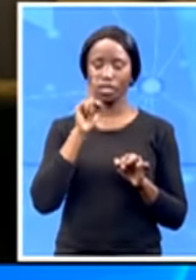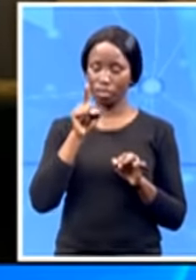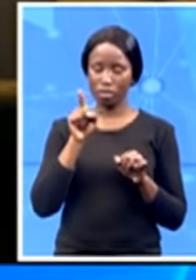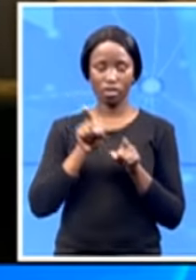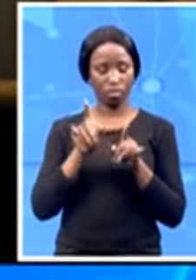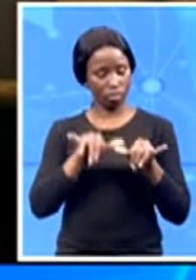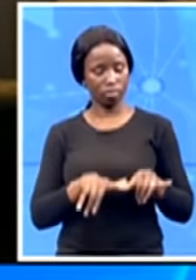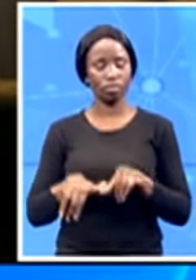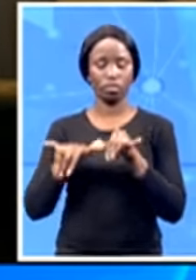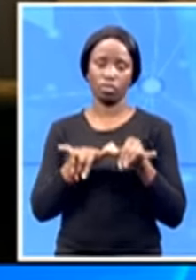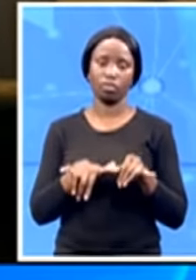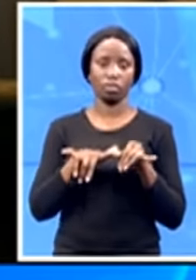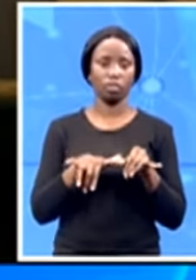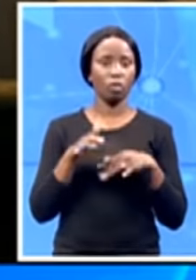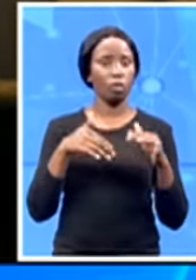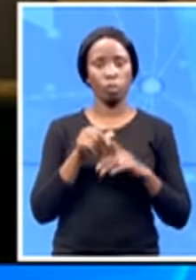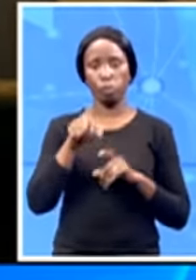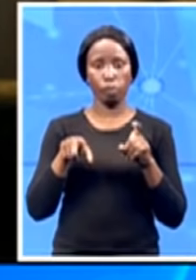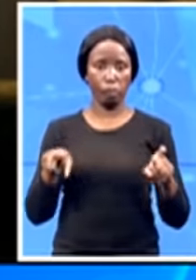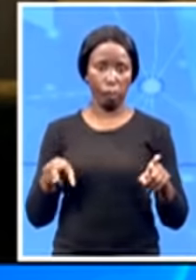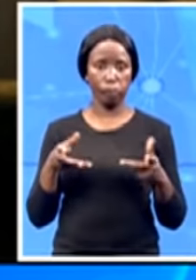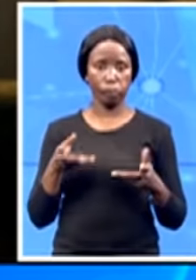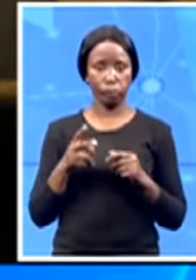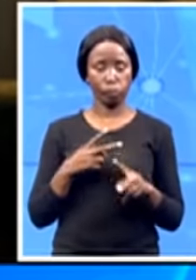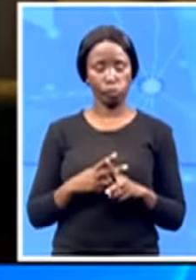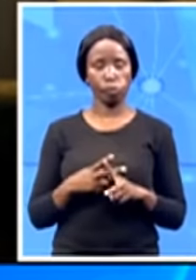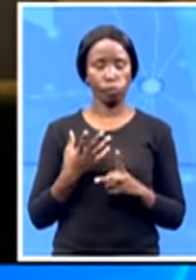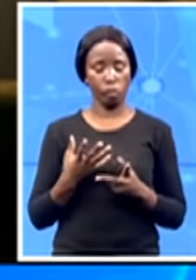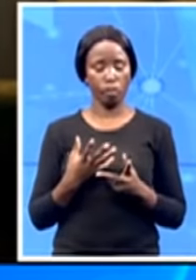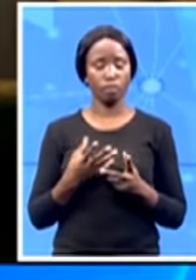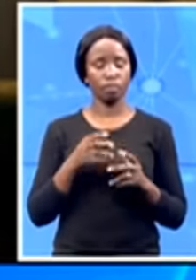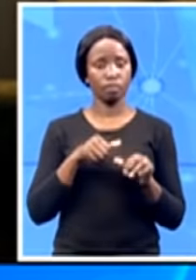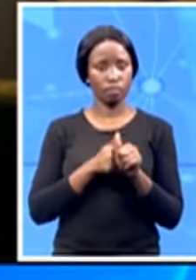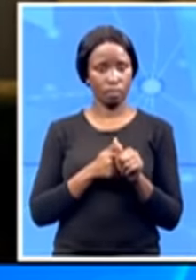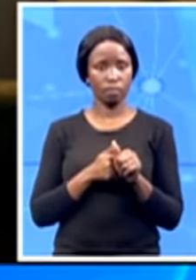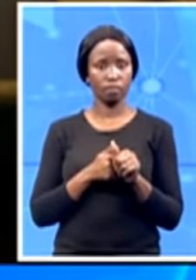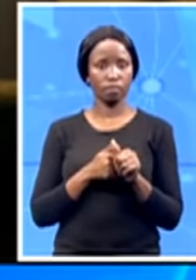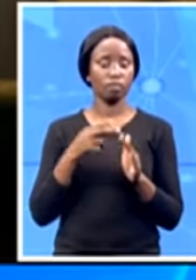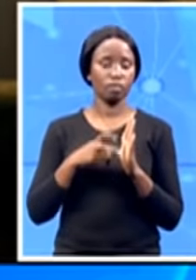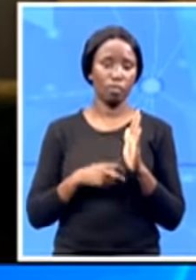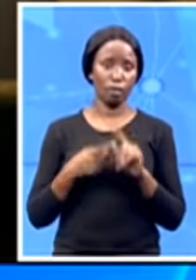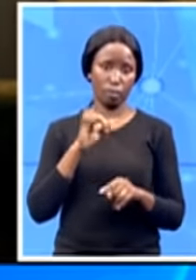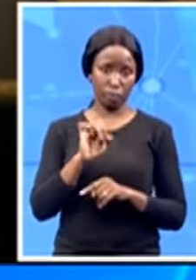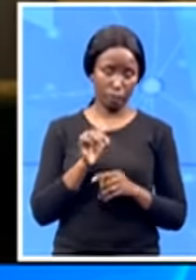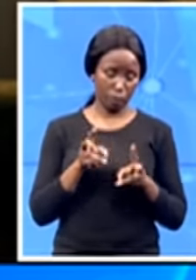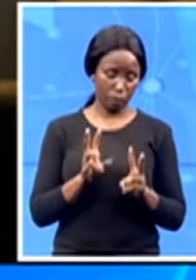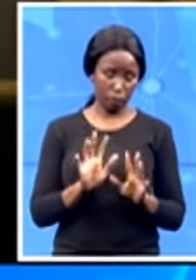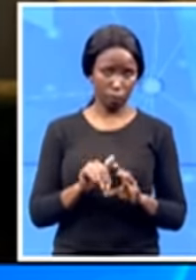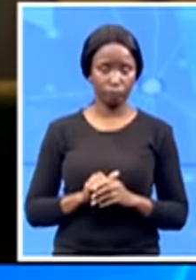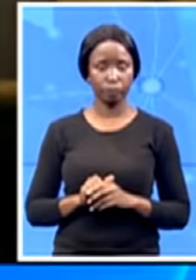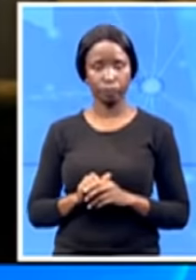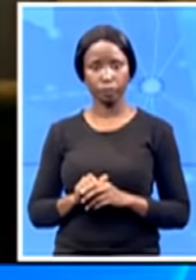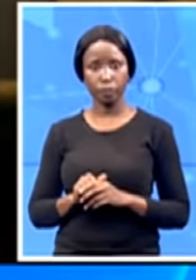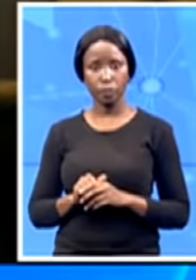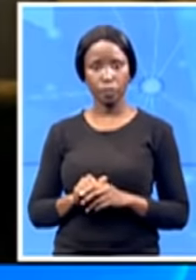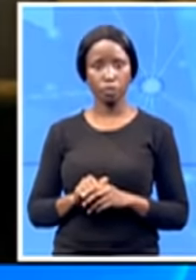and amenable to the jurisdiction of its tribunals. An act of defiance in respect of